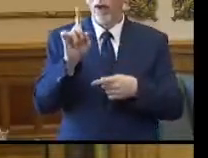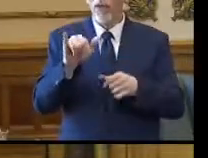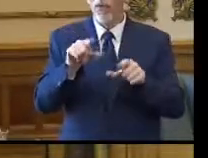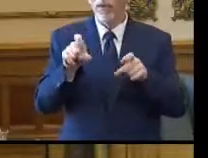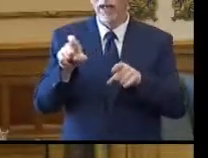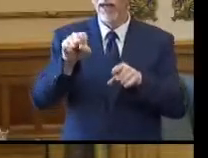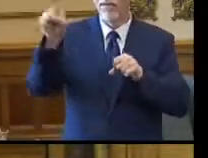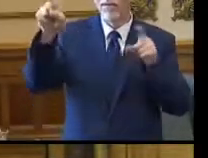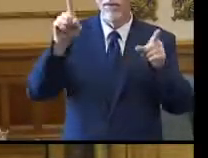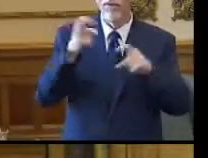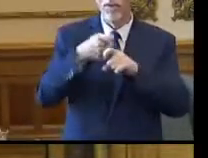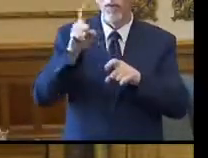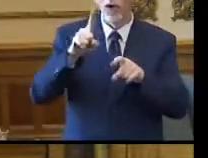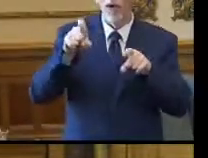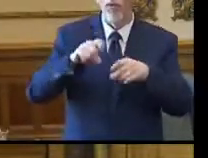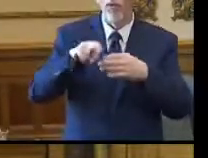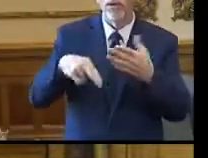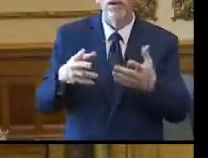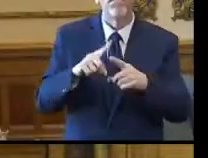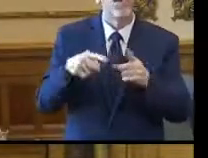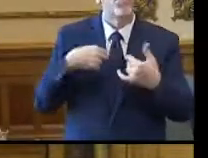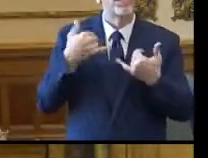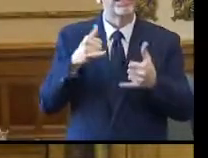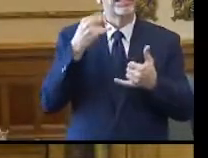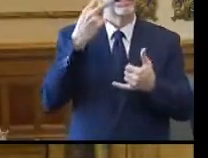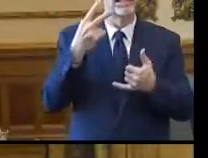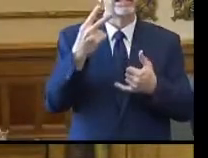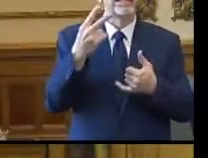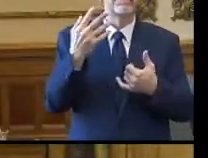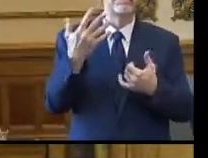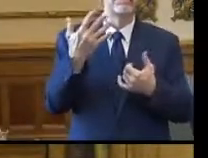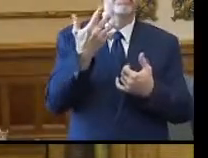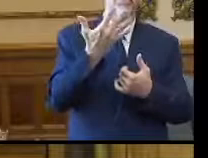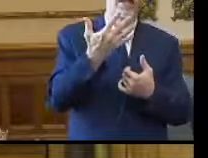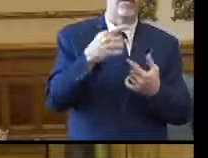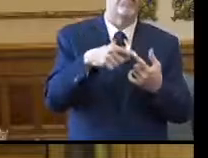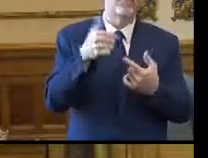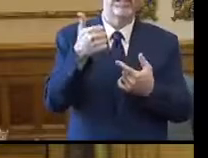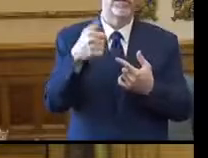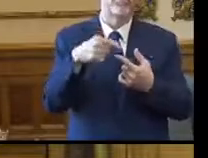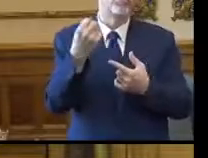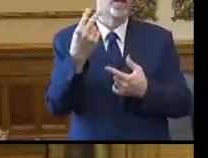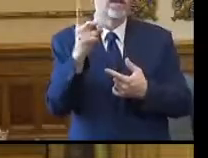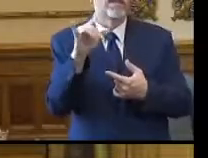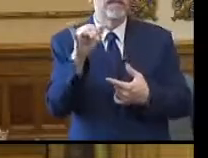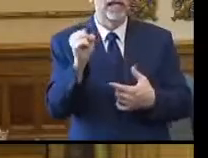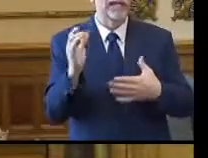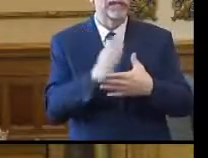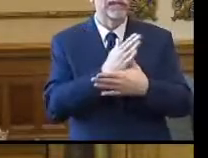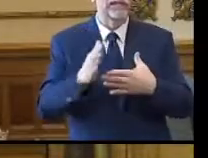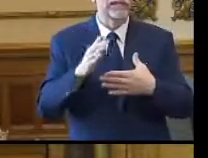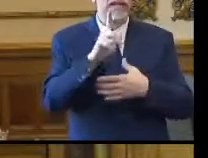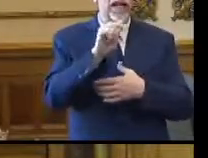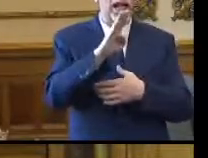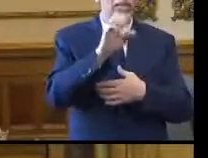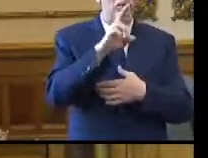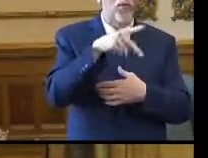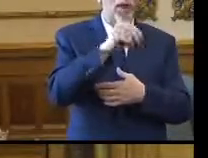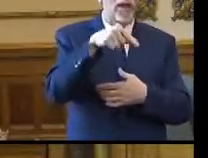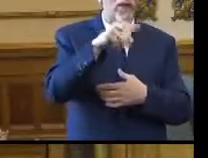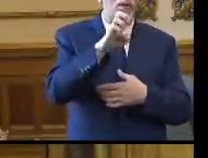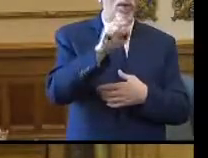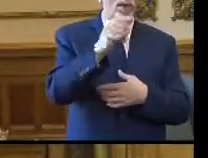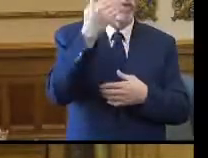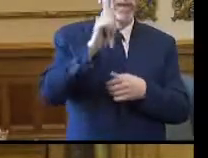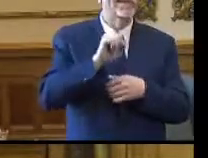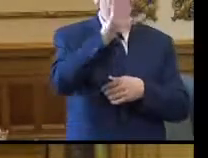tests went. Again, we are seeing still anywhere between a 5 to 10 to 12 day lag time with LabCorp and Quest because they're